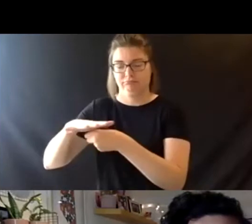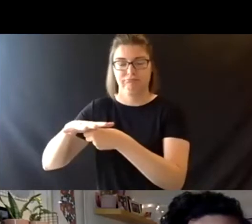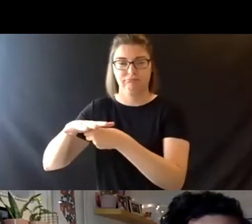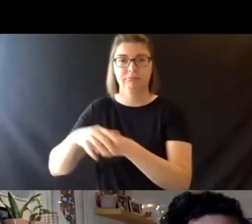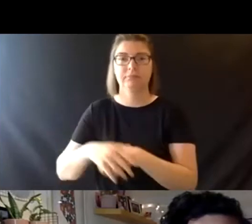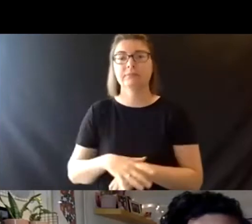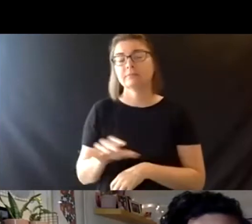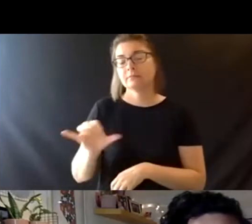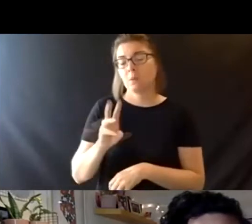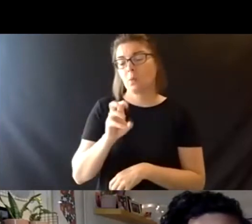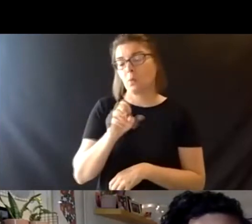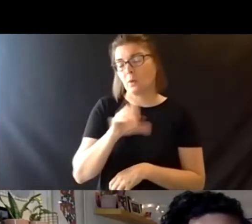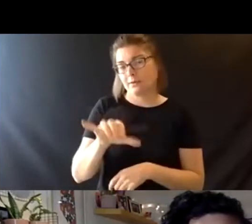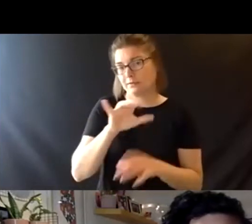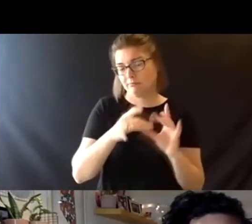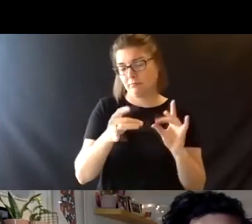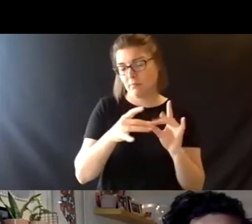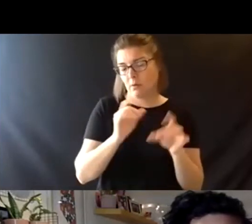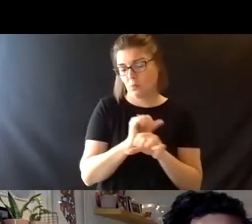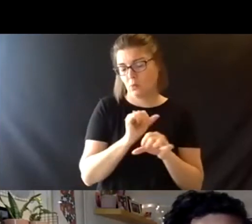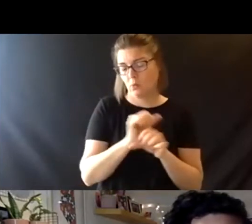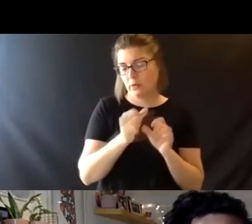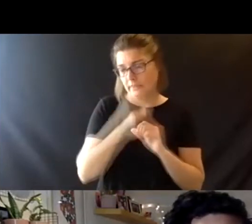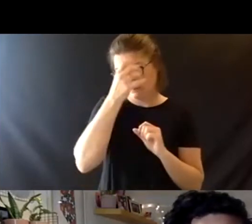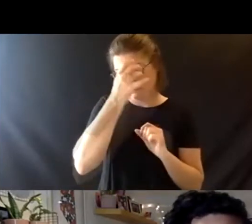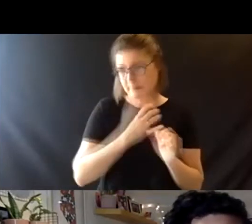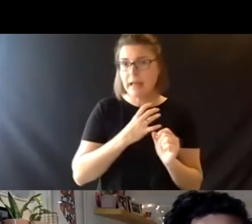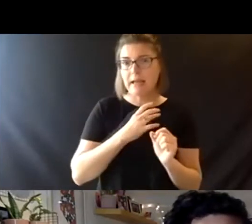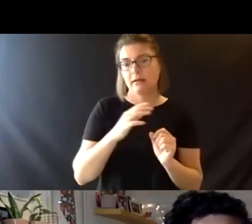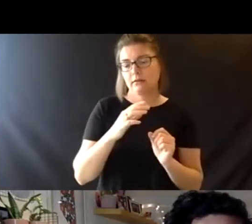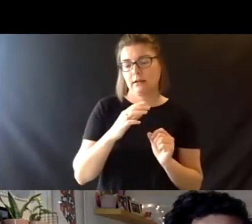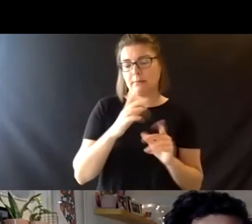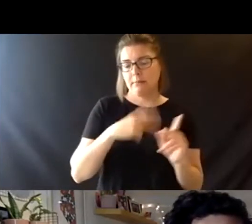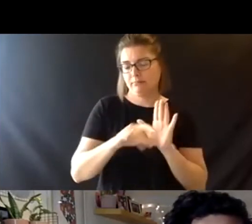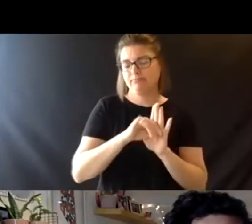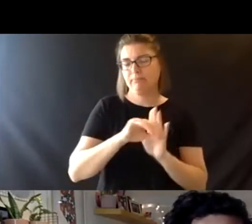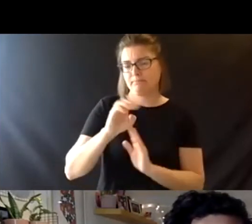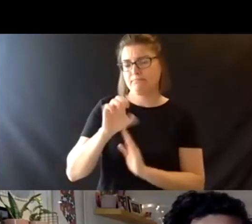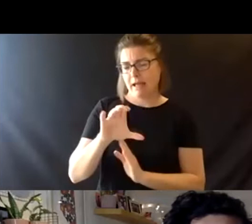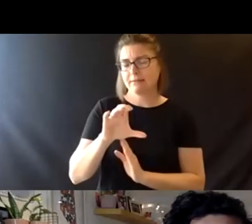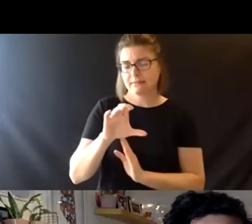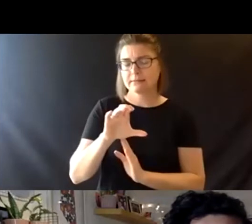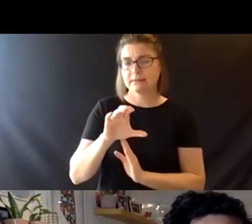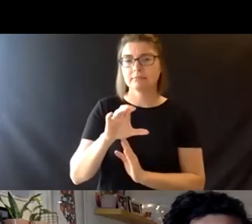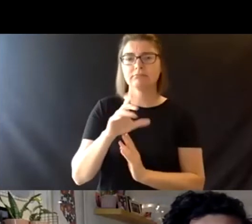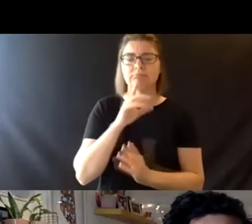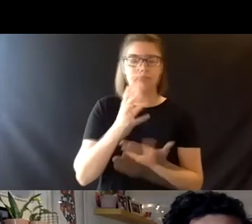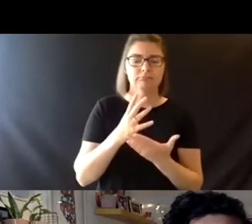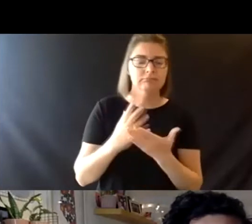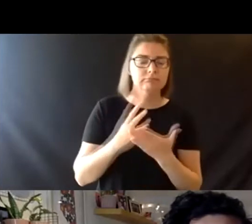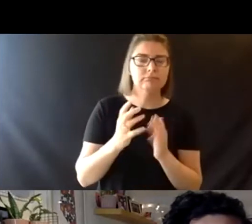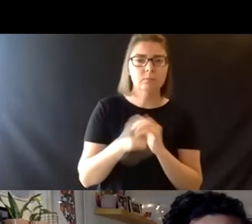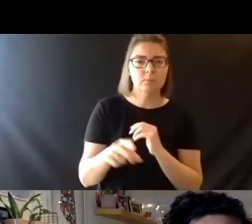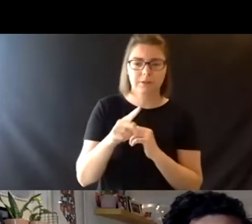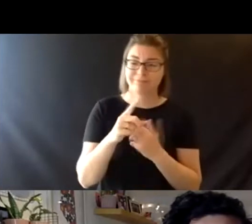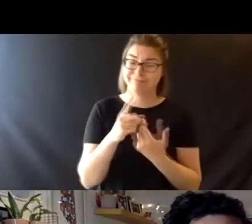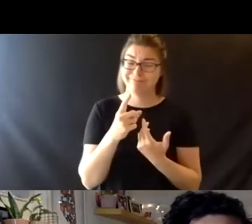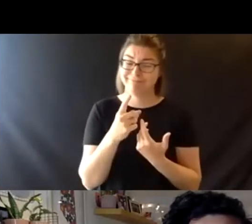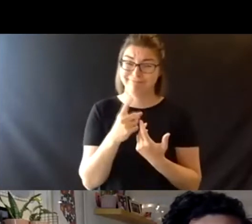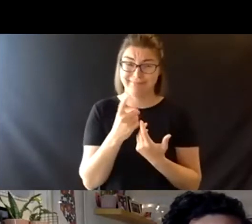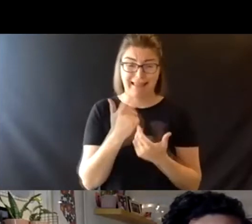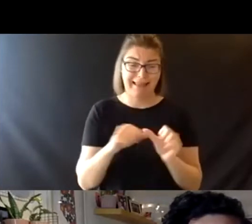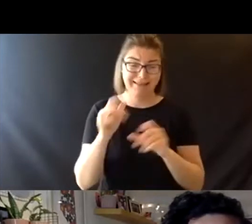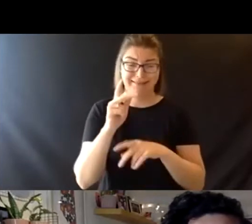Like Wesley said, I've been working with men and masculine identified folks, and really just having conversations with all types of